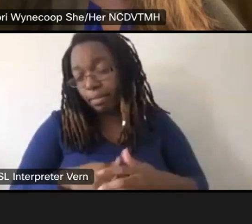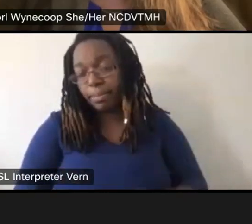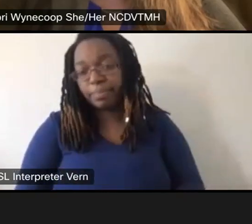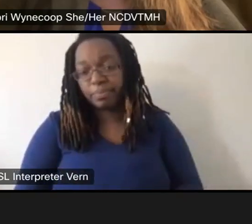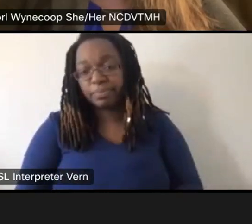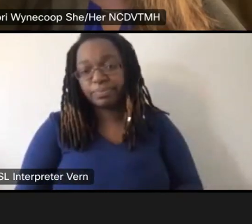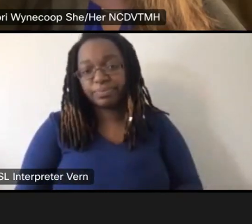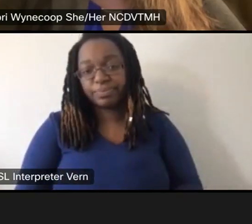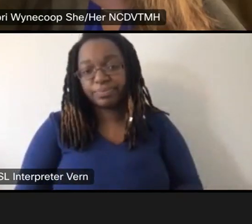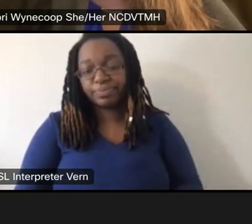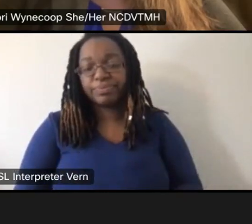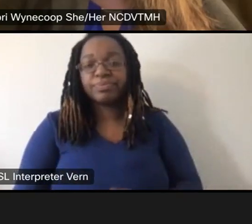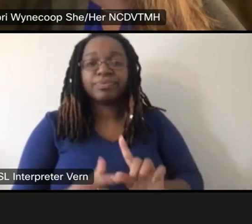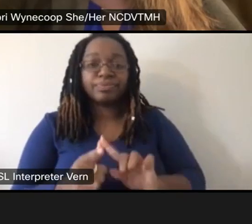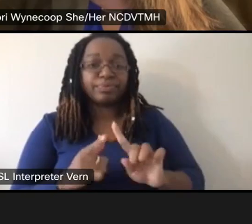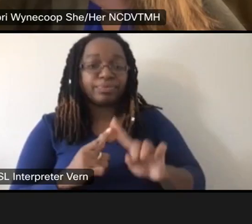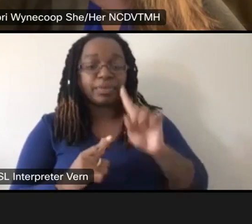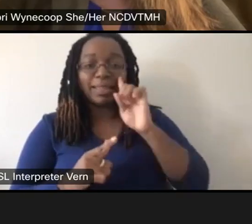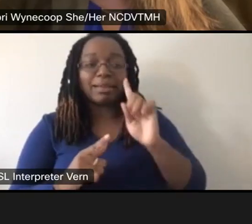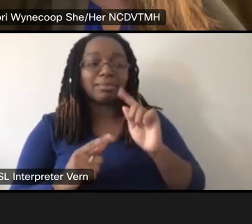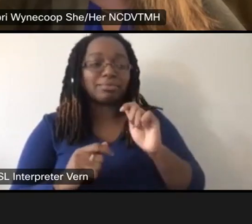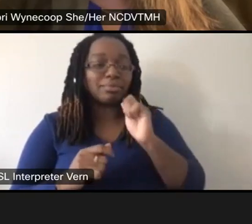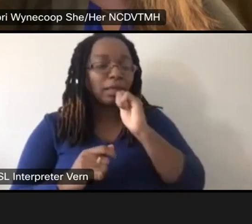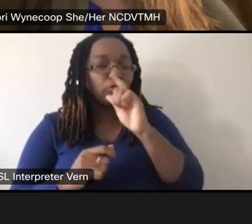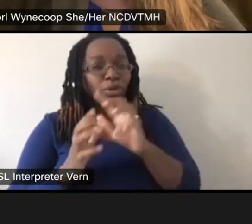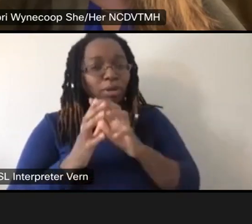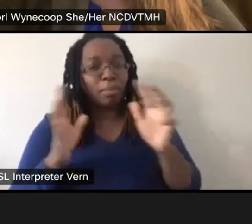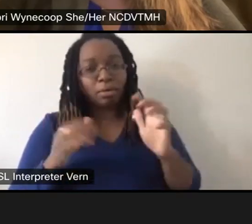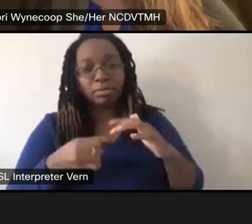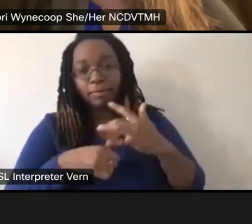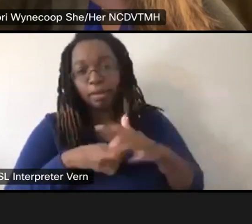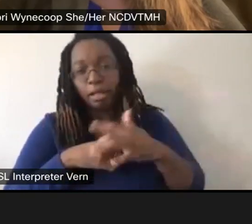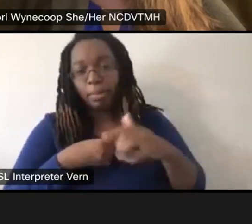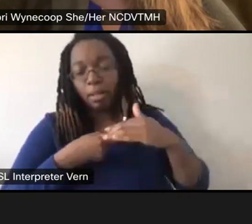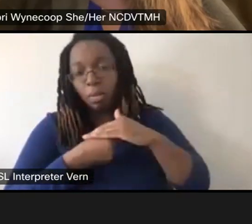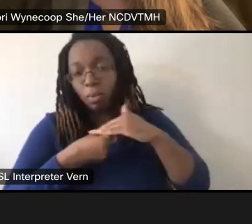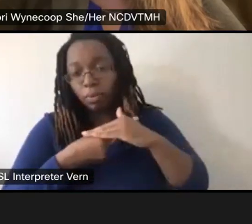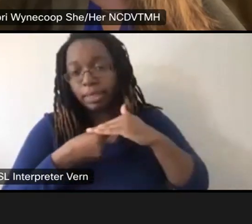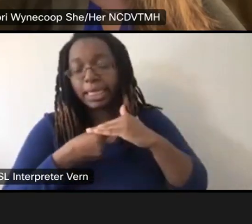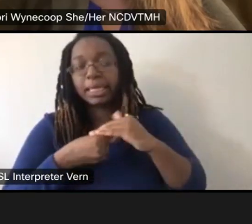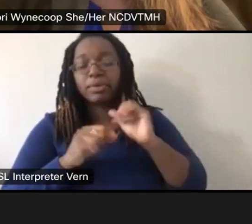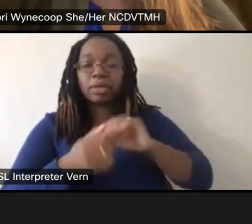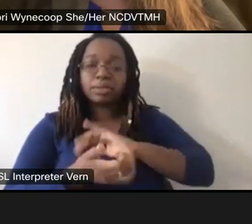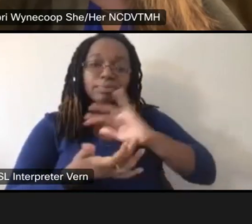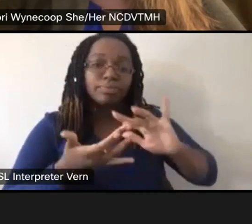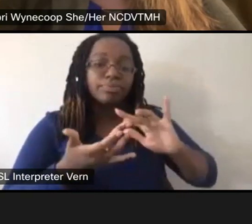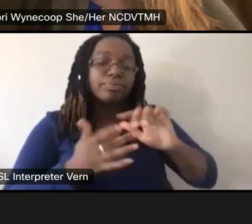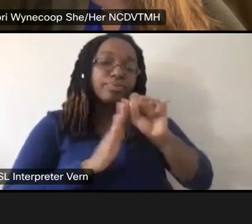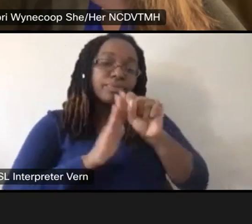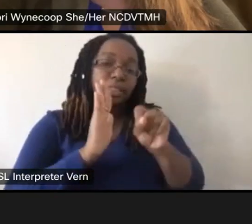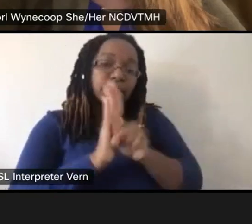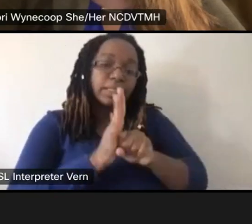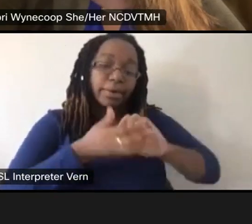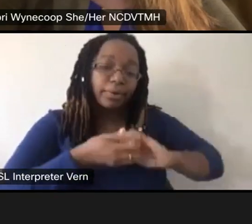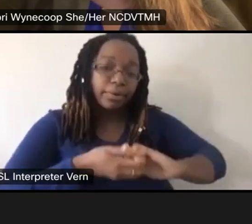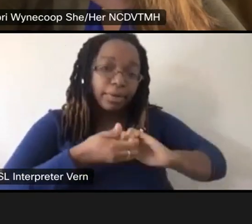And then I think if there's not very much available locally, contacting their state coalition or statewide